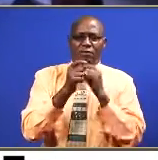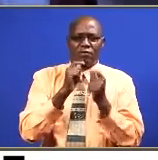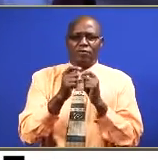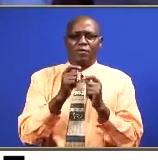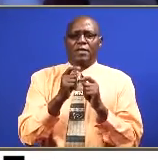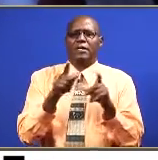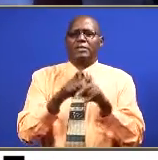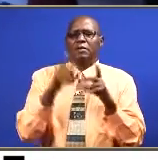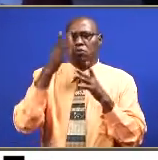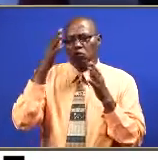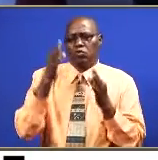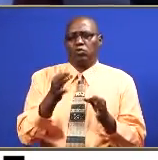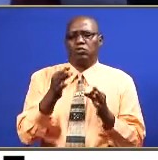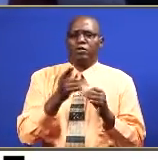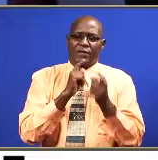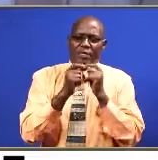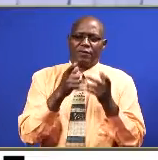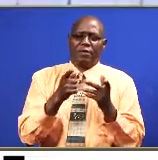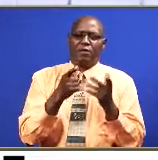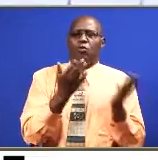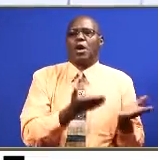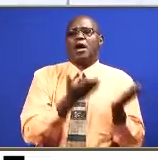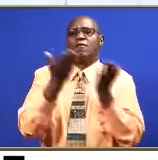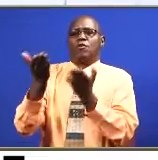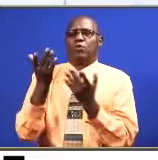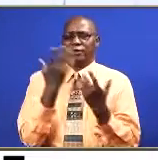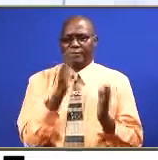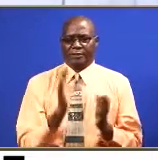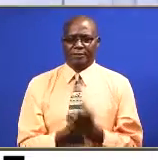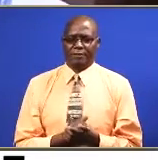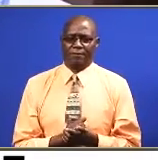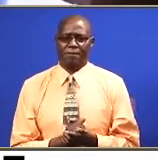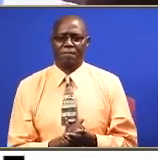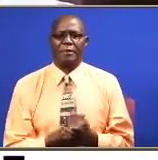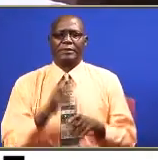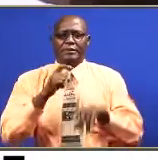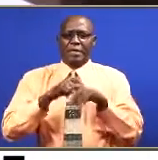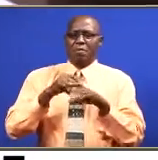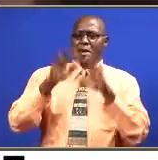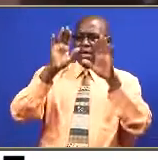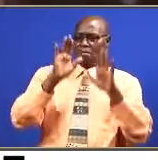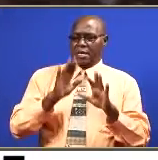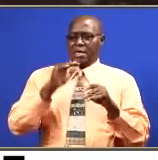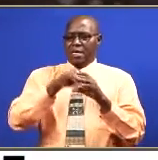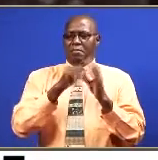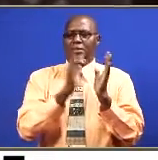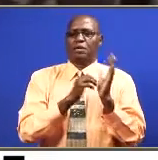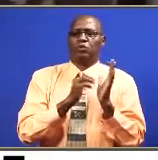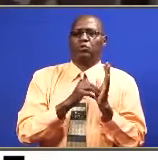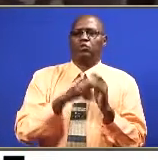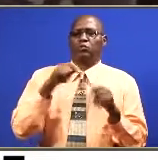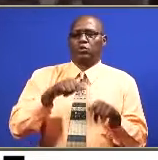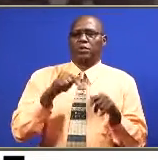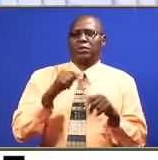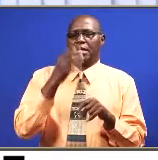of those interviews, we are carried forward. While on the campaign trail in Machakos today, Deputy President William Ruto